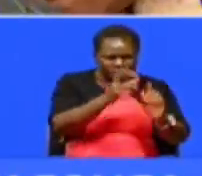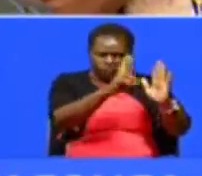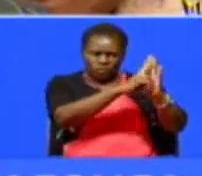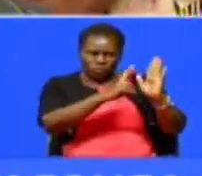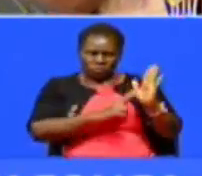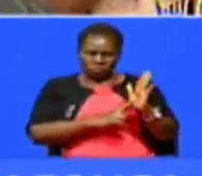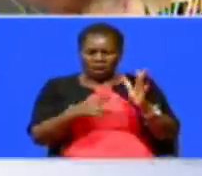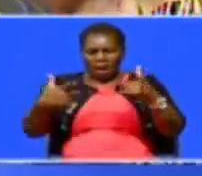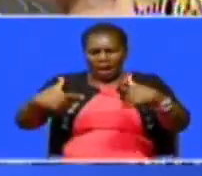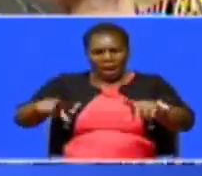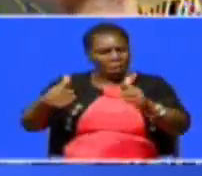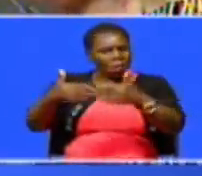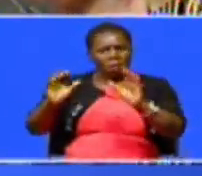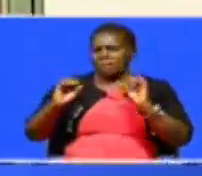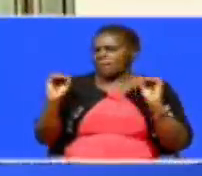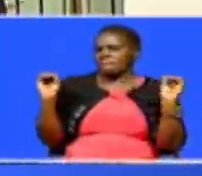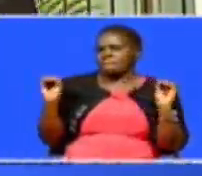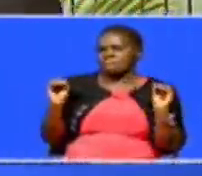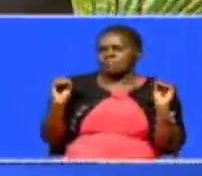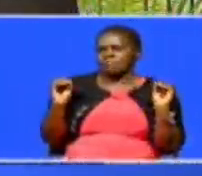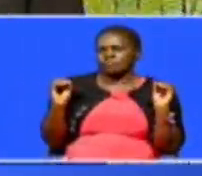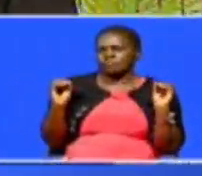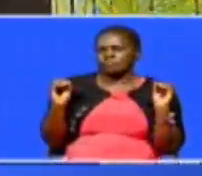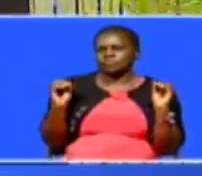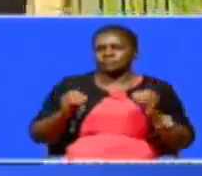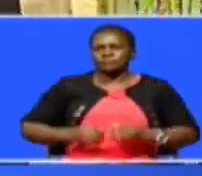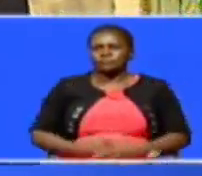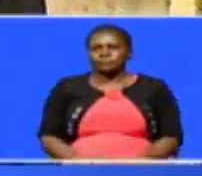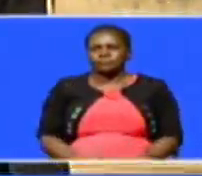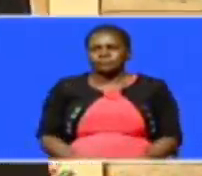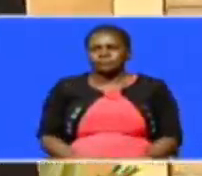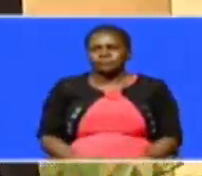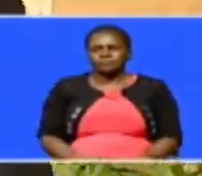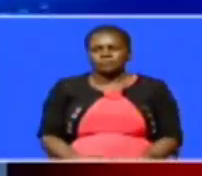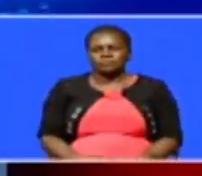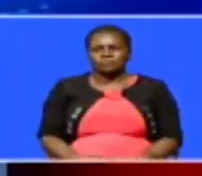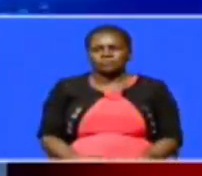you will not be allowed to reopen. Shadrach Miti, KTN News.